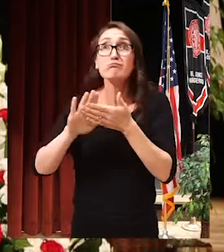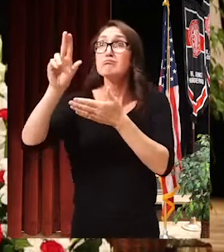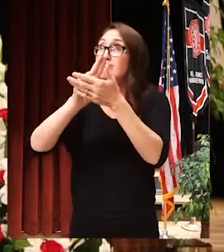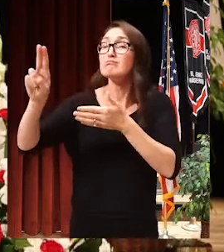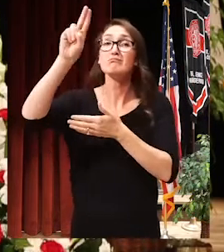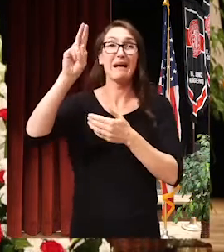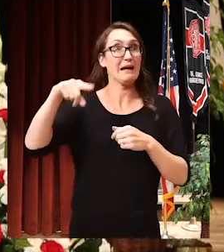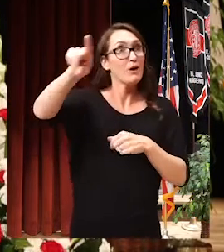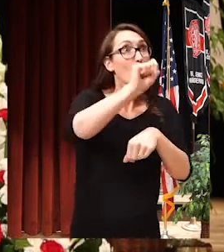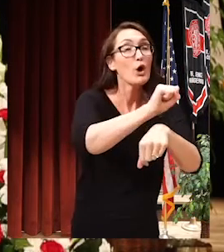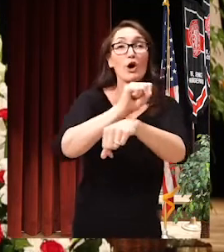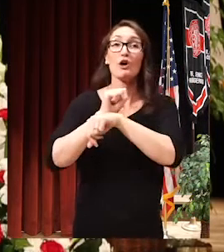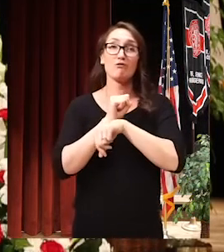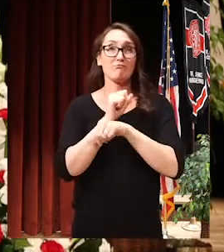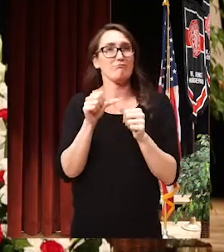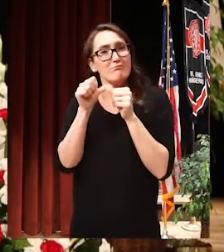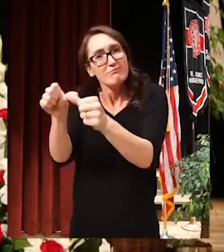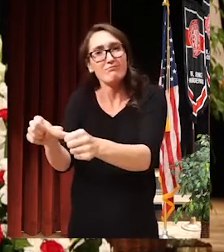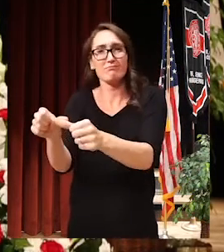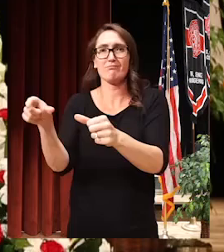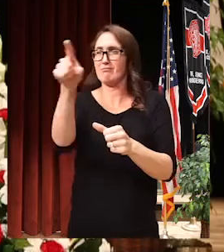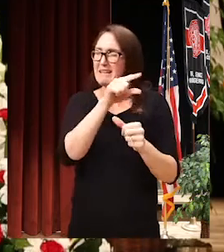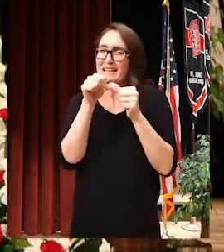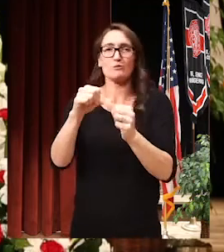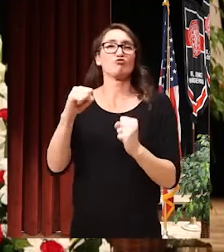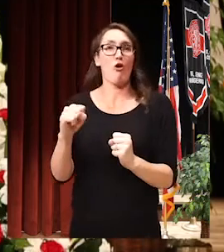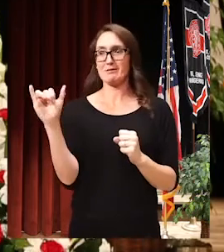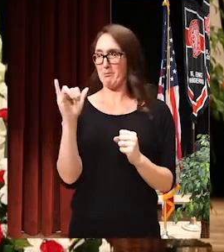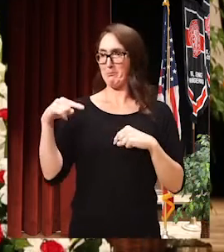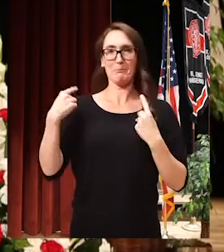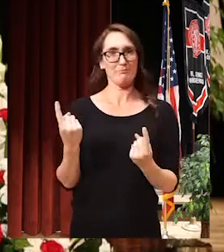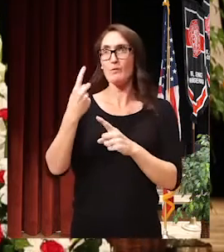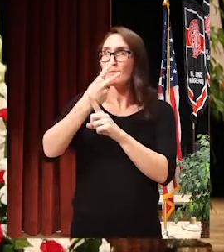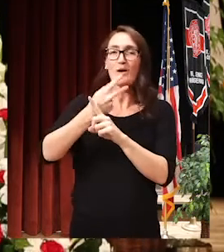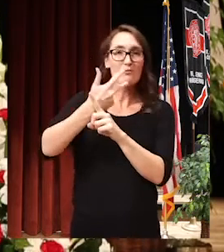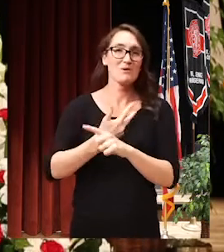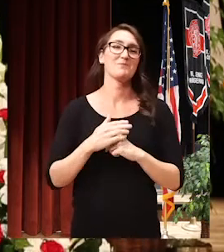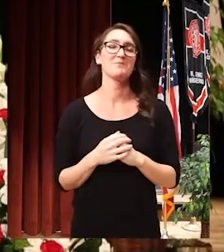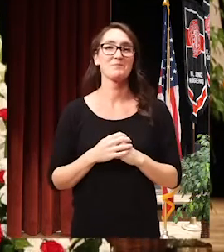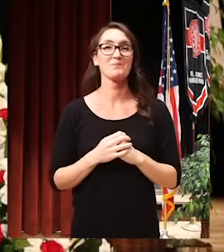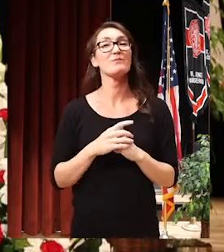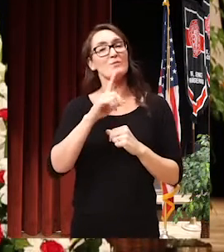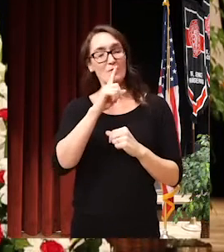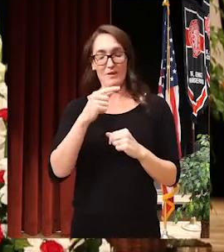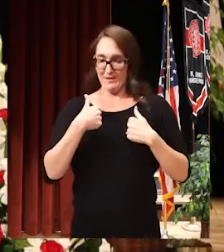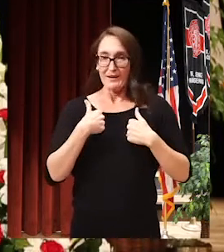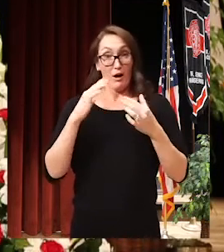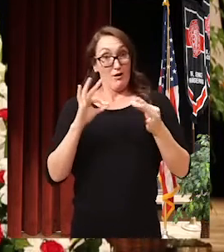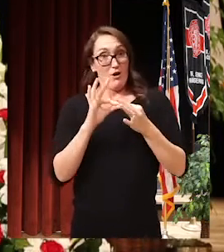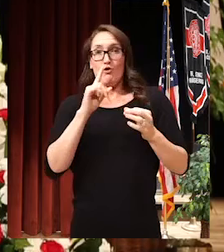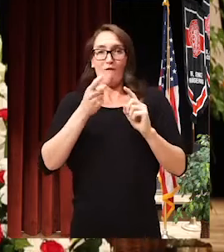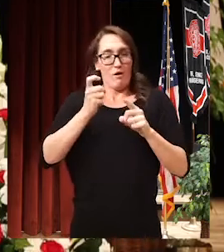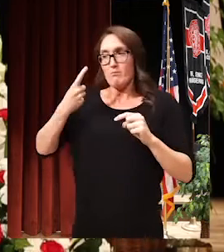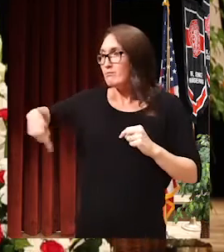the workforce, and to continue on and be strong like you have the last few months. So on behalf of everyone at Fresno